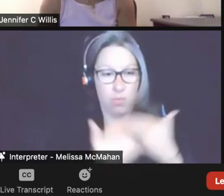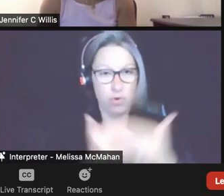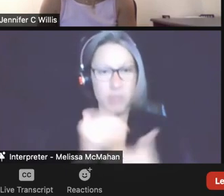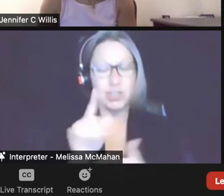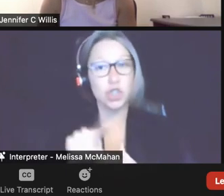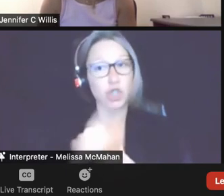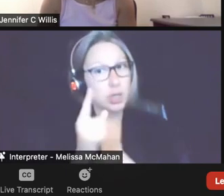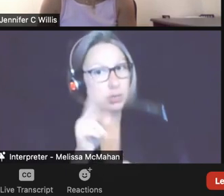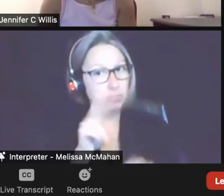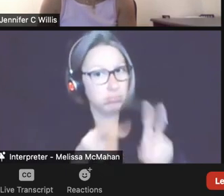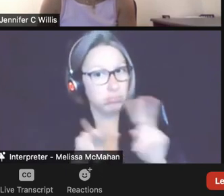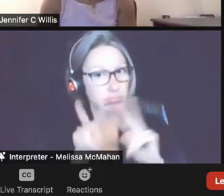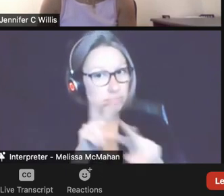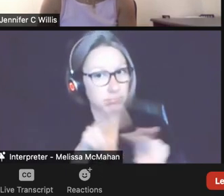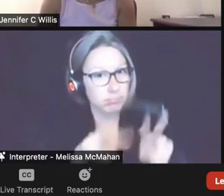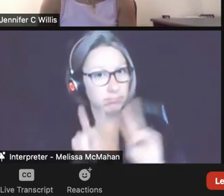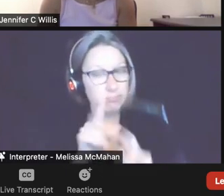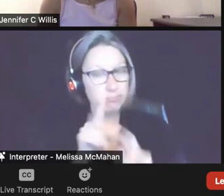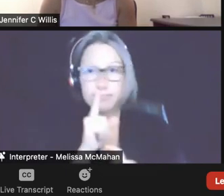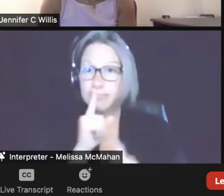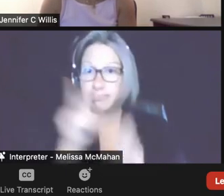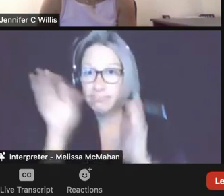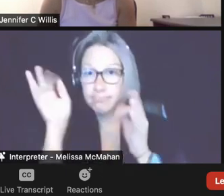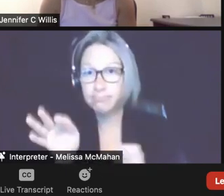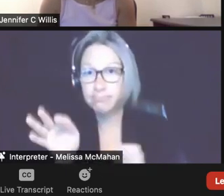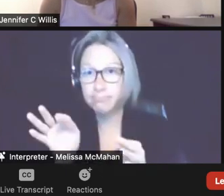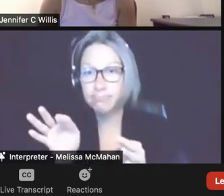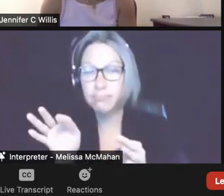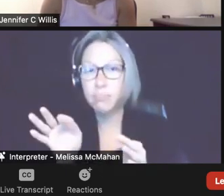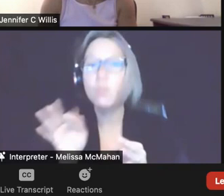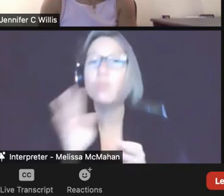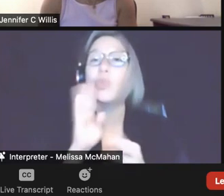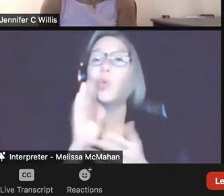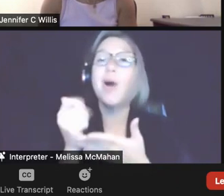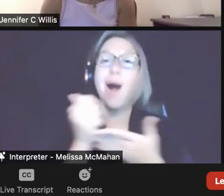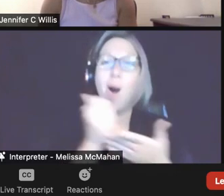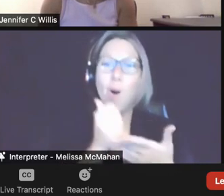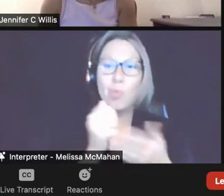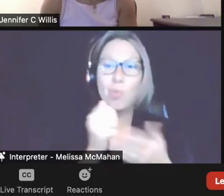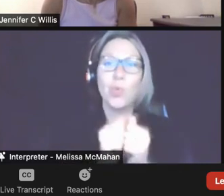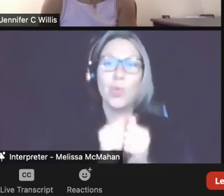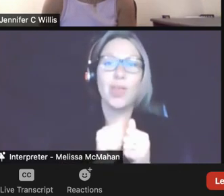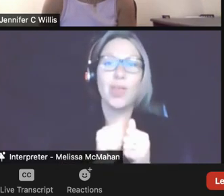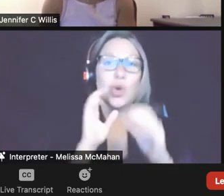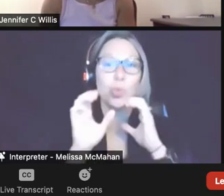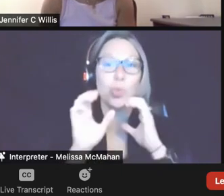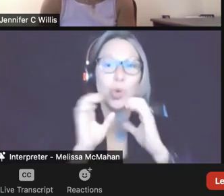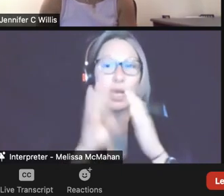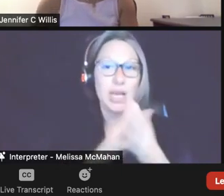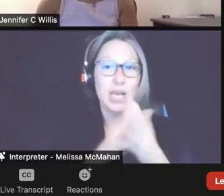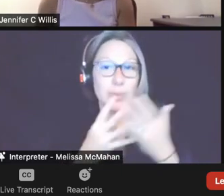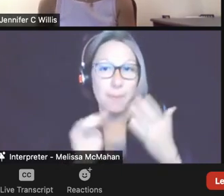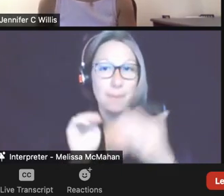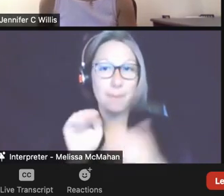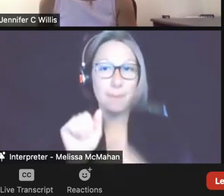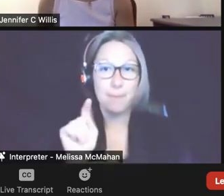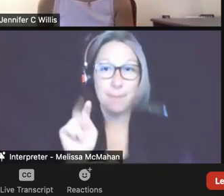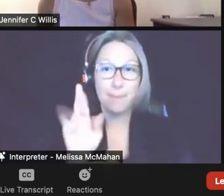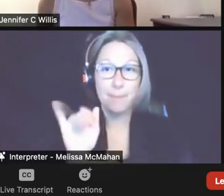observing before you jump to conclusions, that will help you with using the communication matrix, because mostly what you're doing on